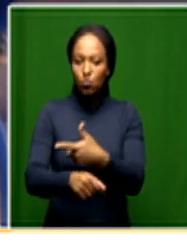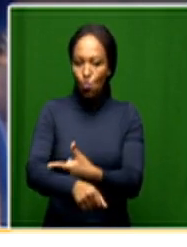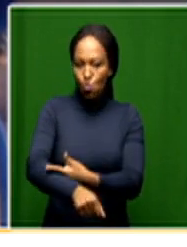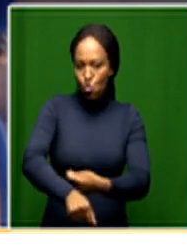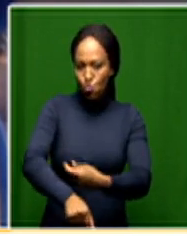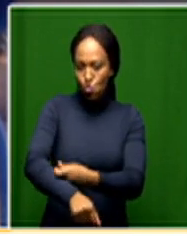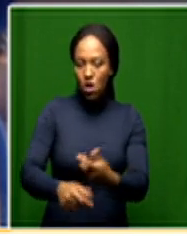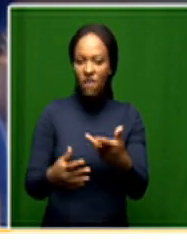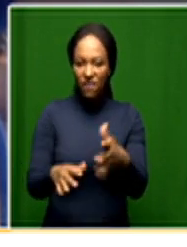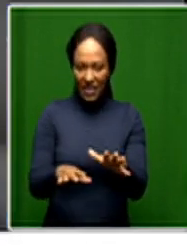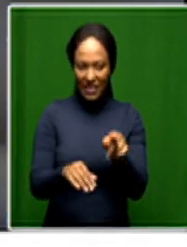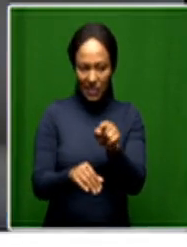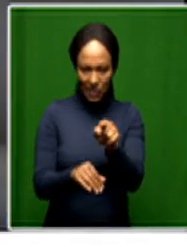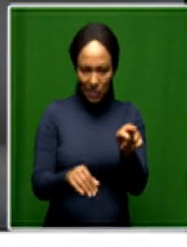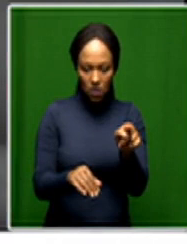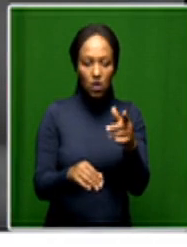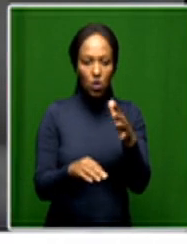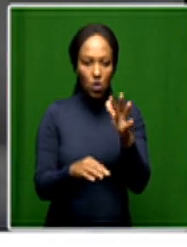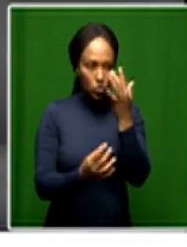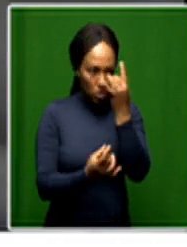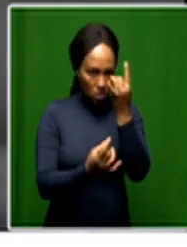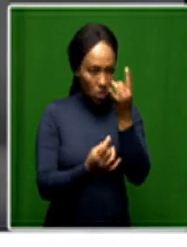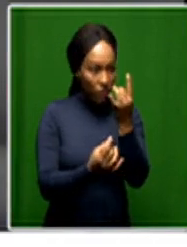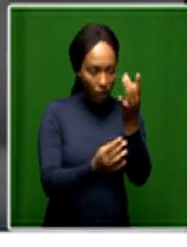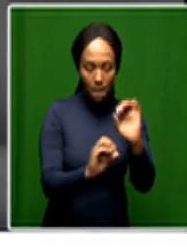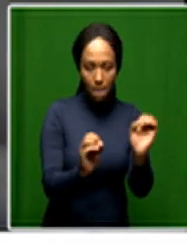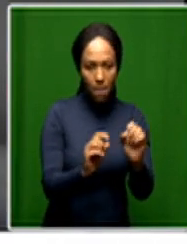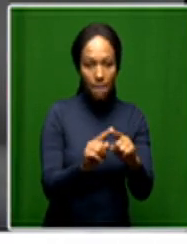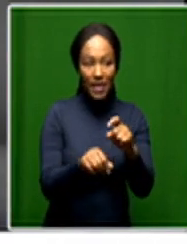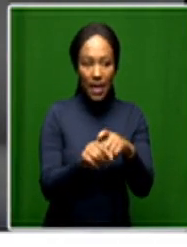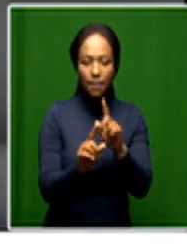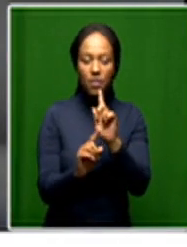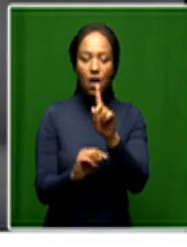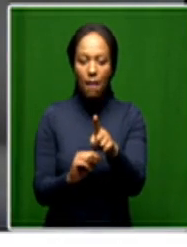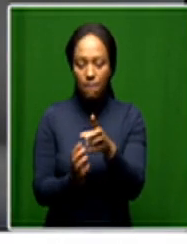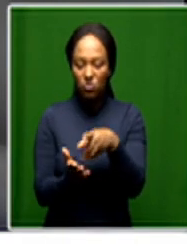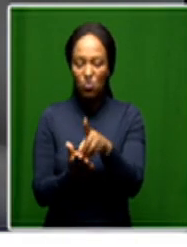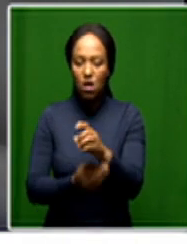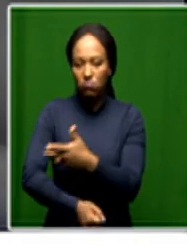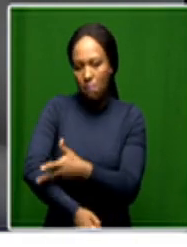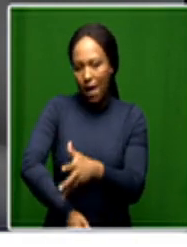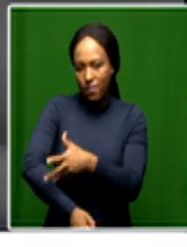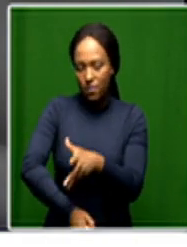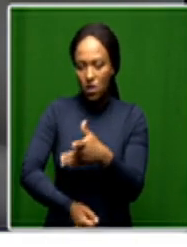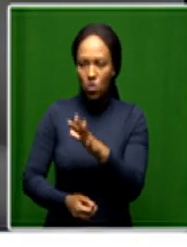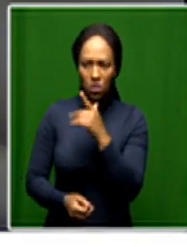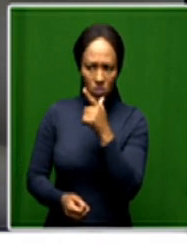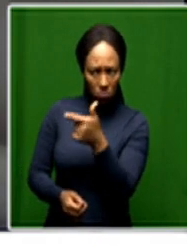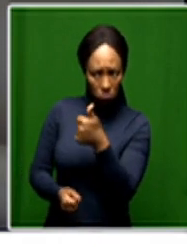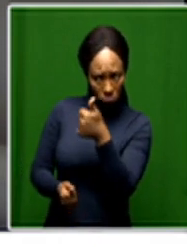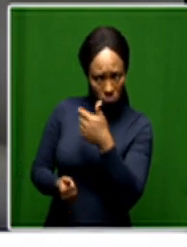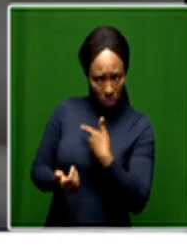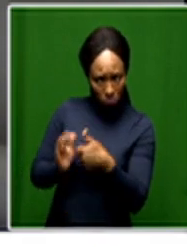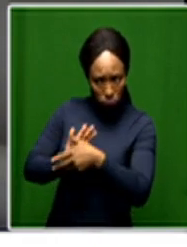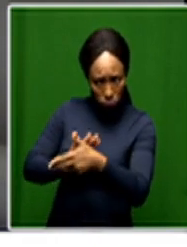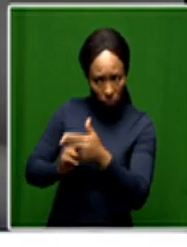January. And we didn't inform them that we were doing the study at all, but when they came to donate, we then we said to them, would you be willing to be part of